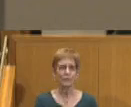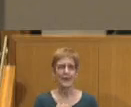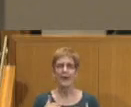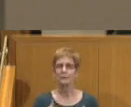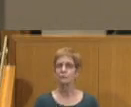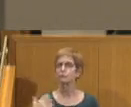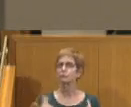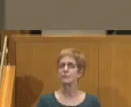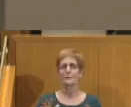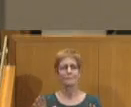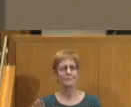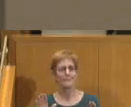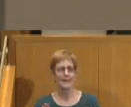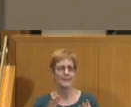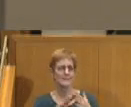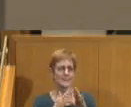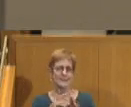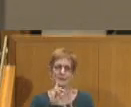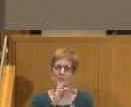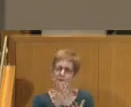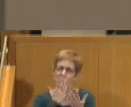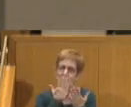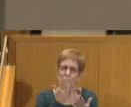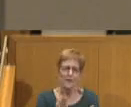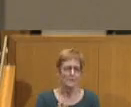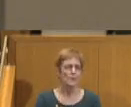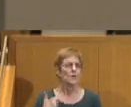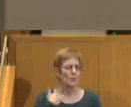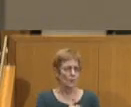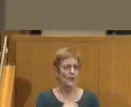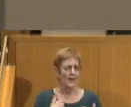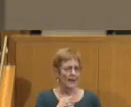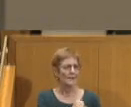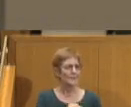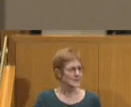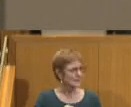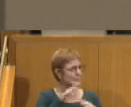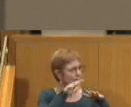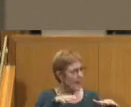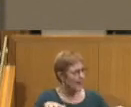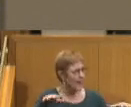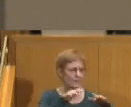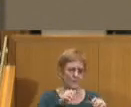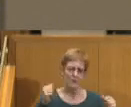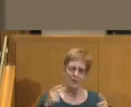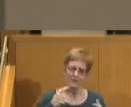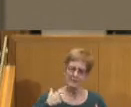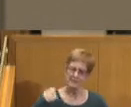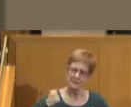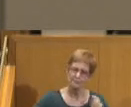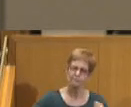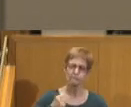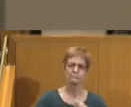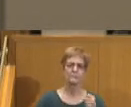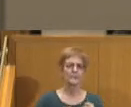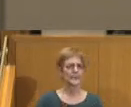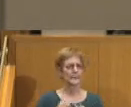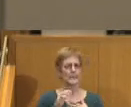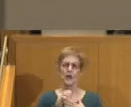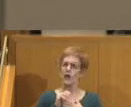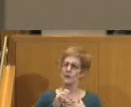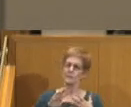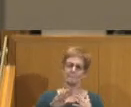you're in town putting on those pink t-shirts and getting out and supporting me at the polls. I'm grateful for my team. I have the best